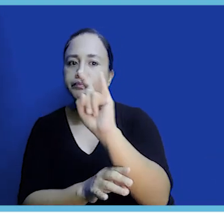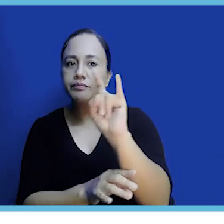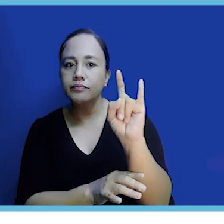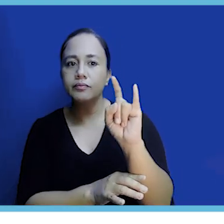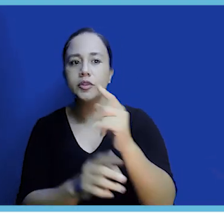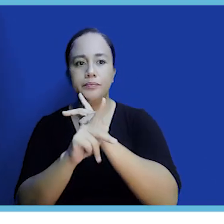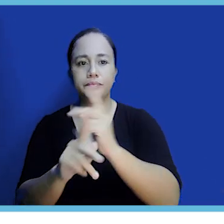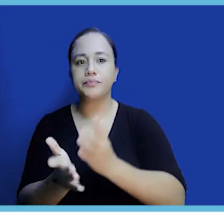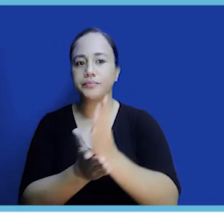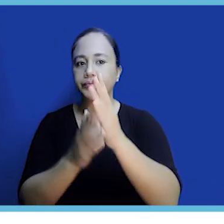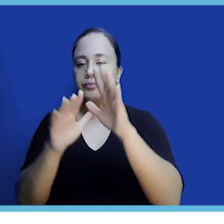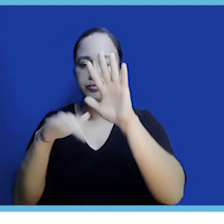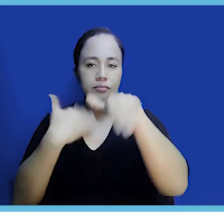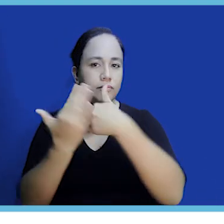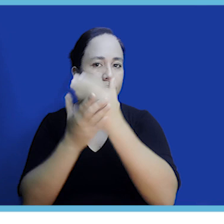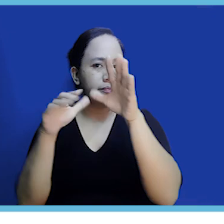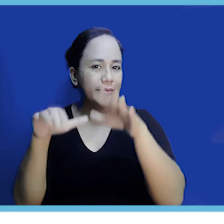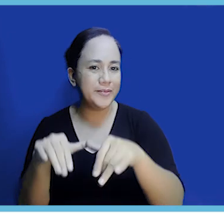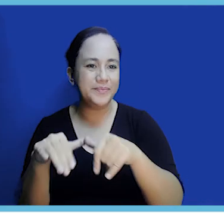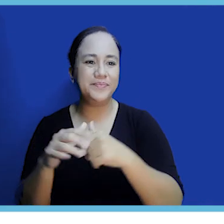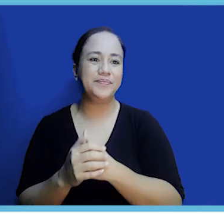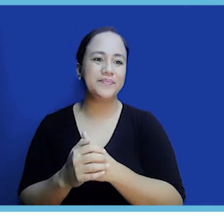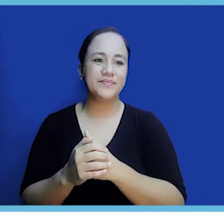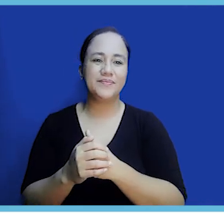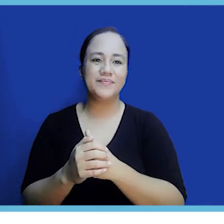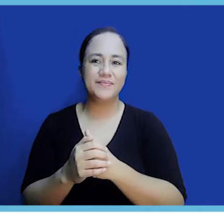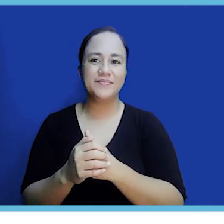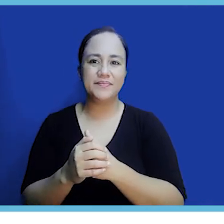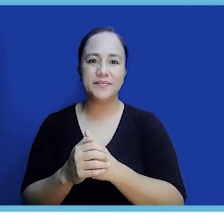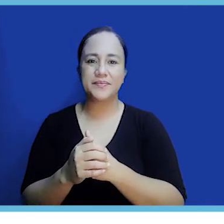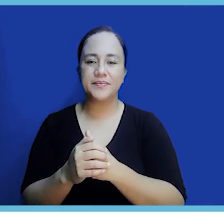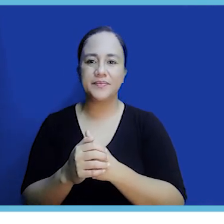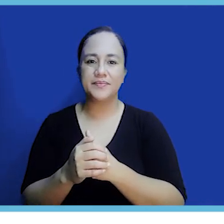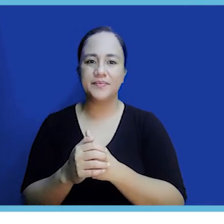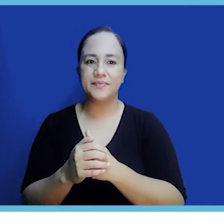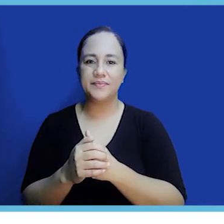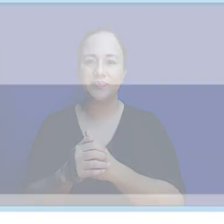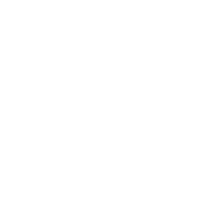including how it promotes and protects the rights of all persons with disabilities.